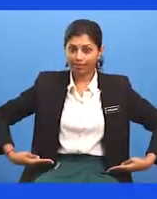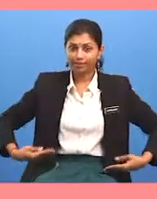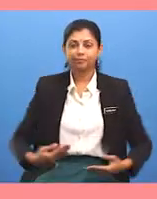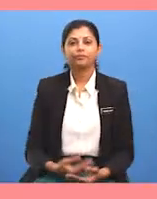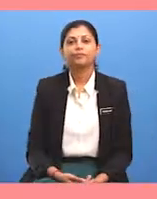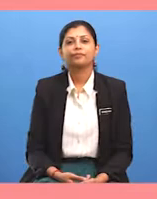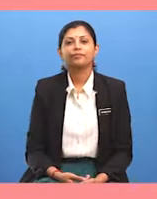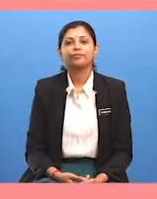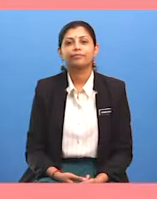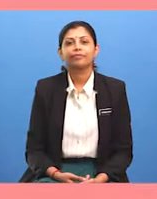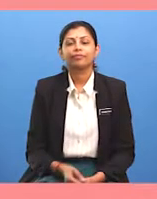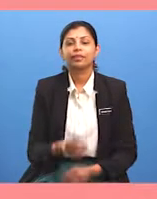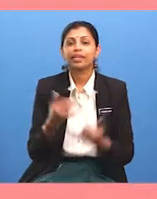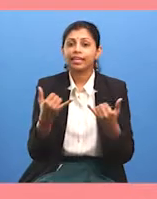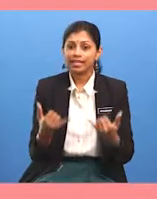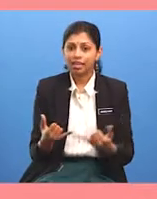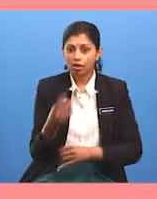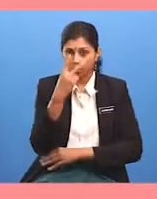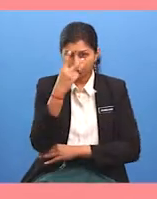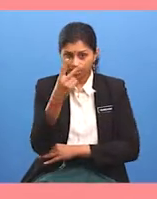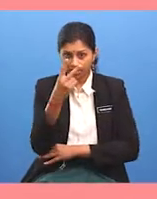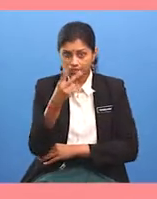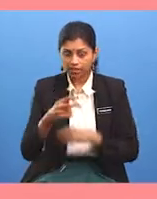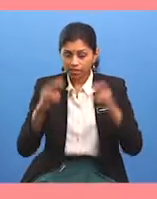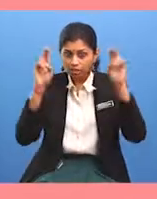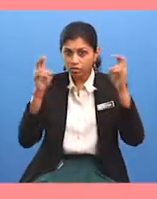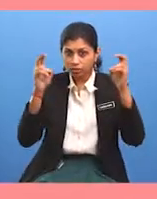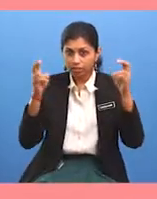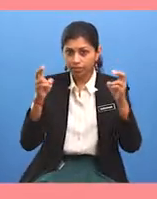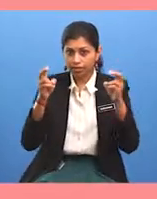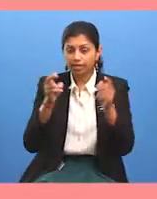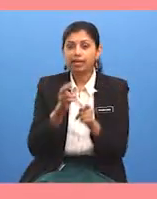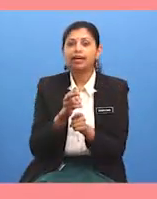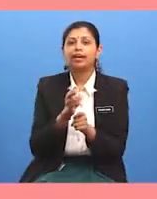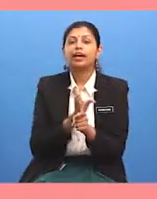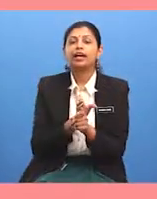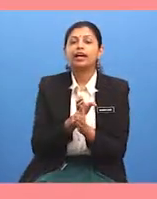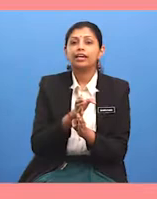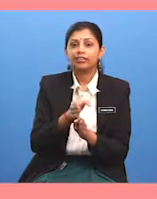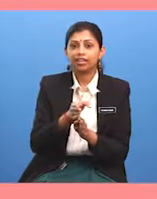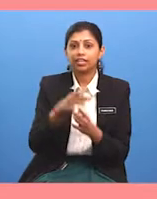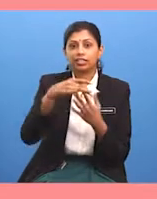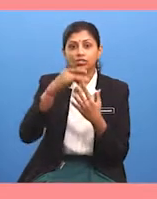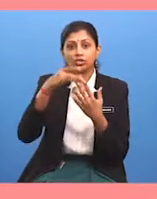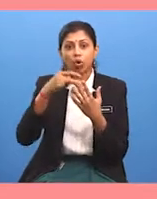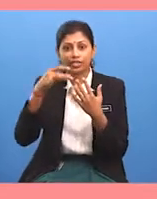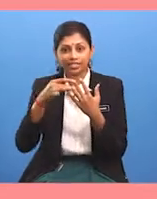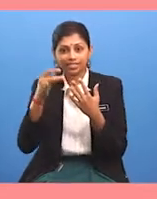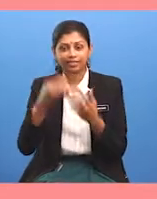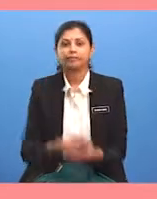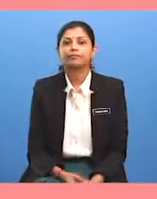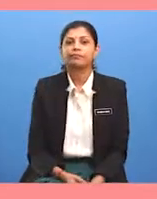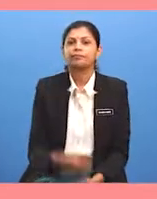explore the topic on career choice. Who are the people shown in the